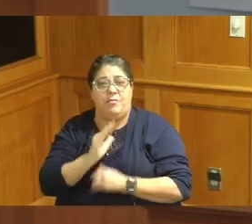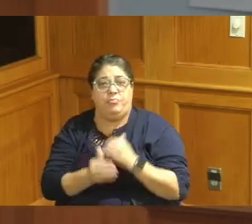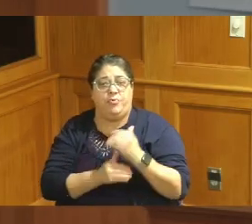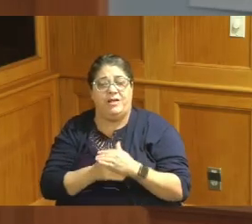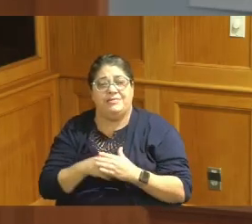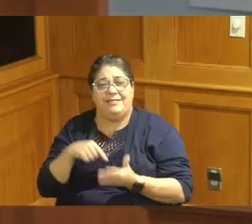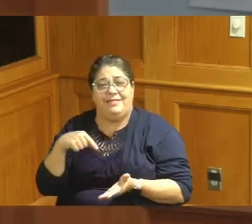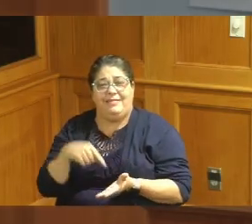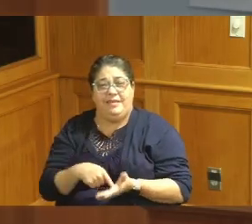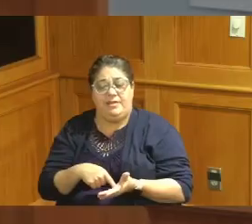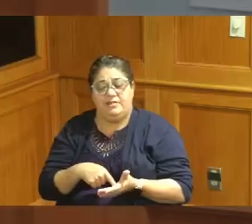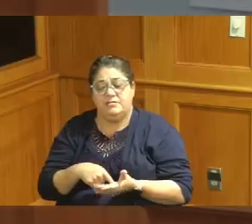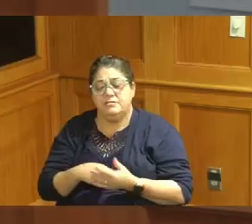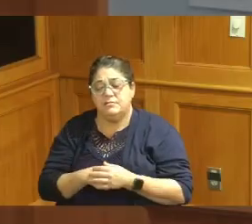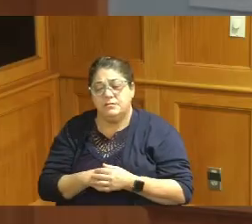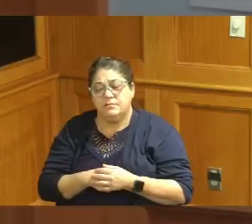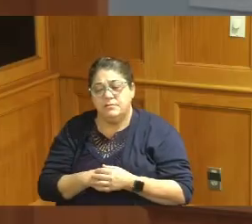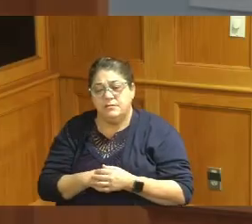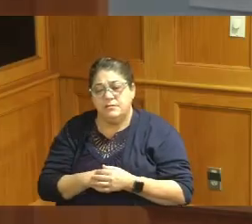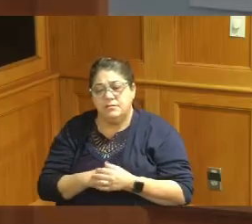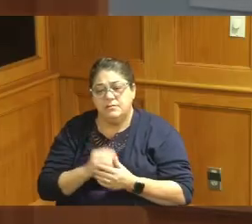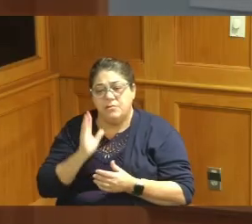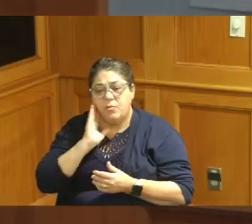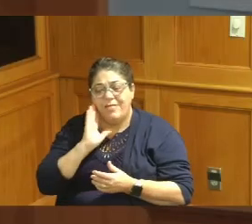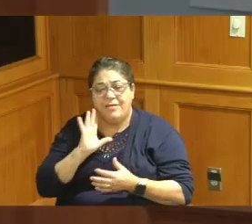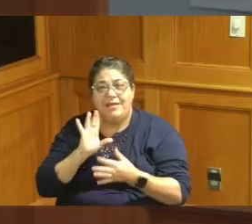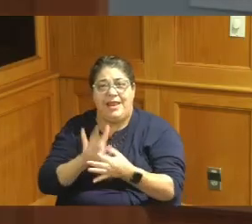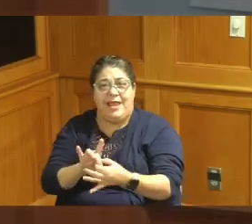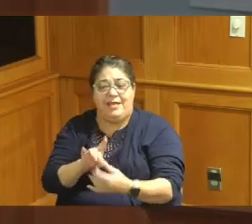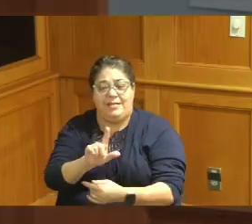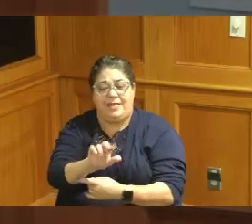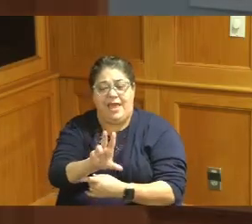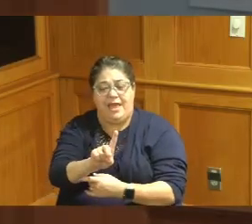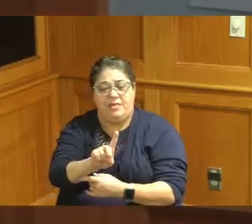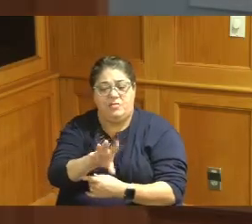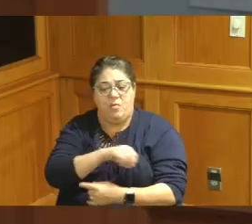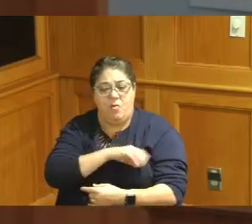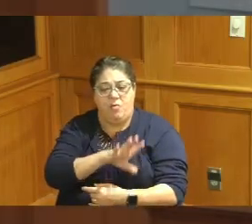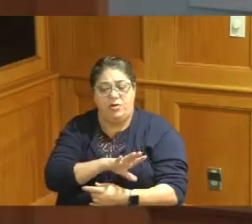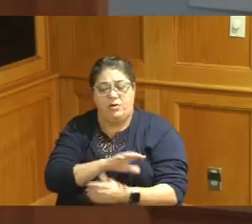is we'll connect the landowner and the